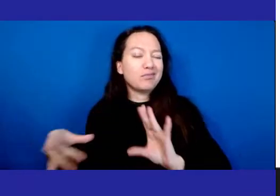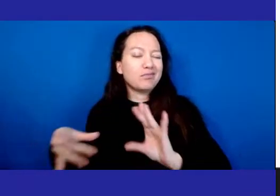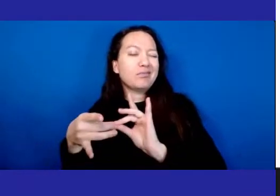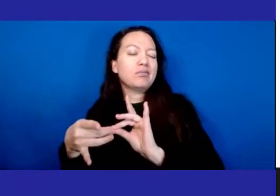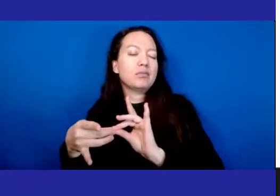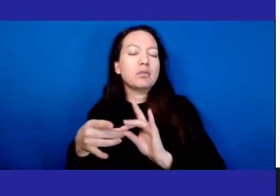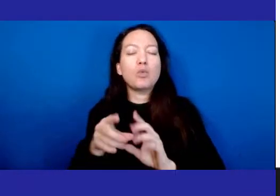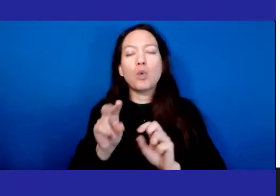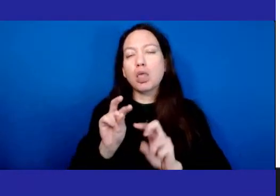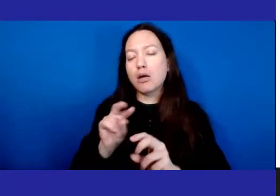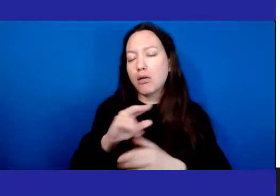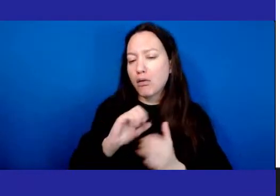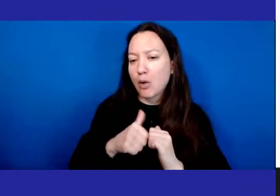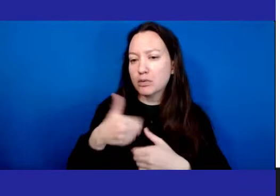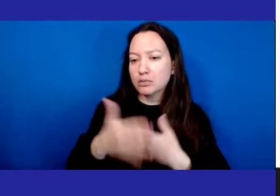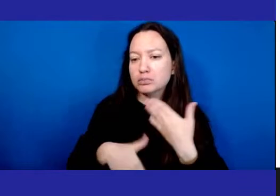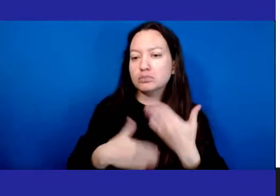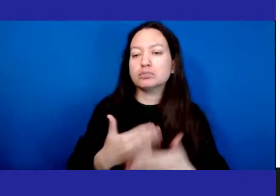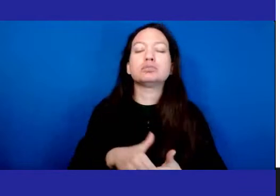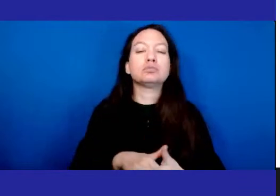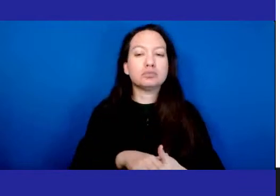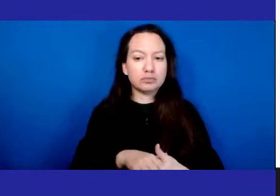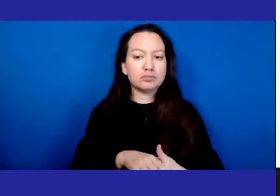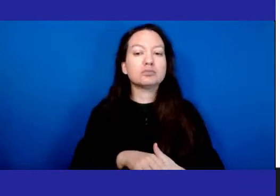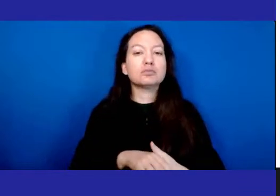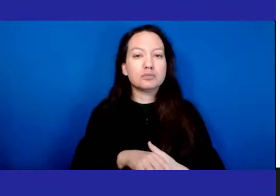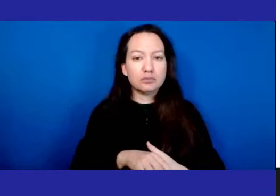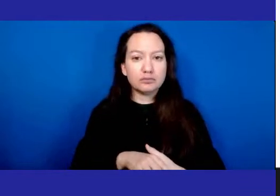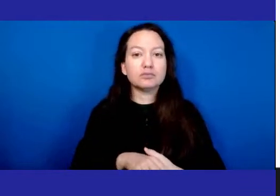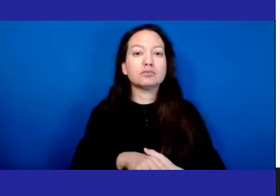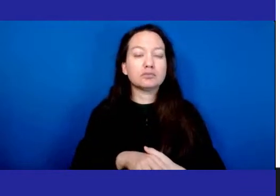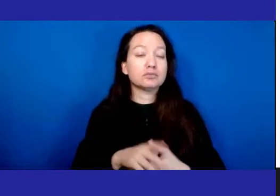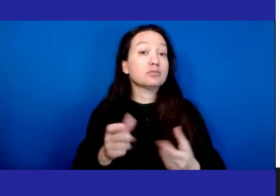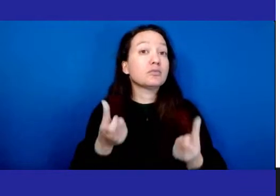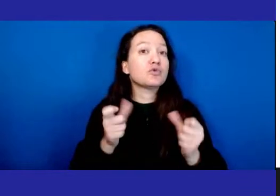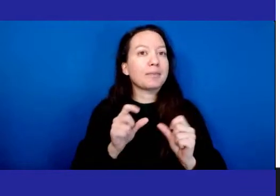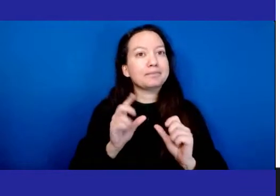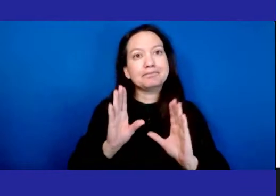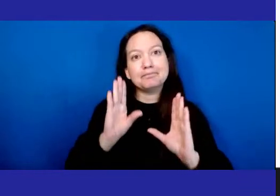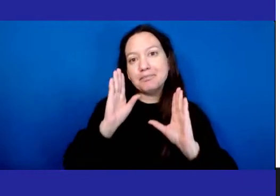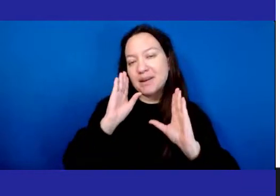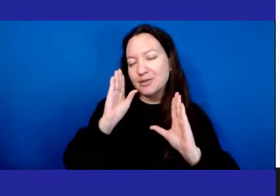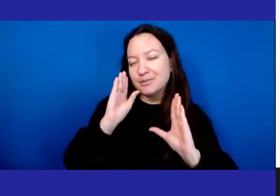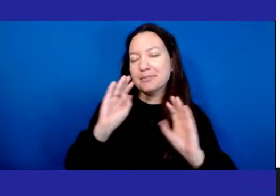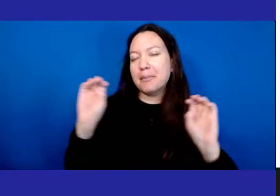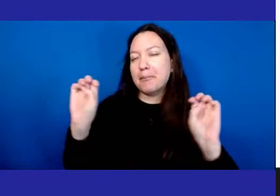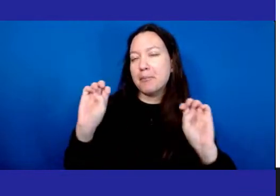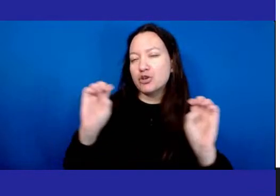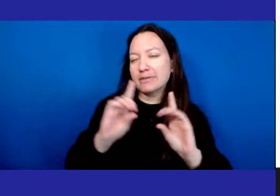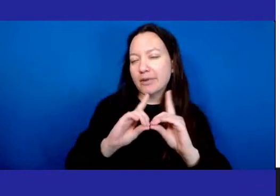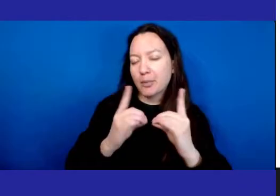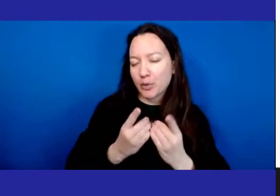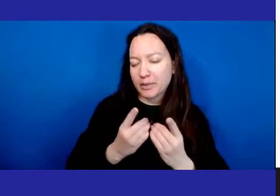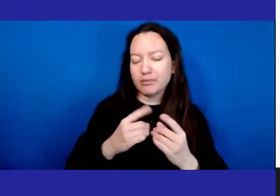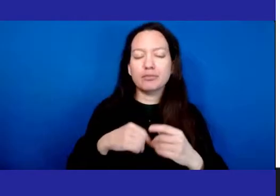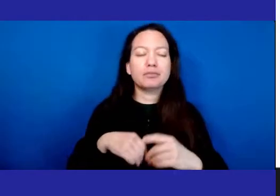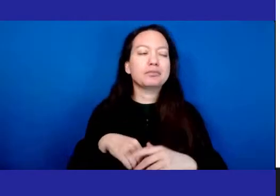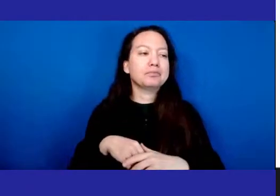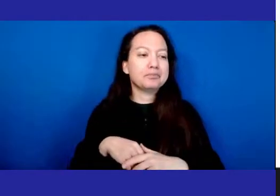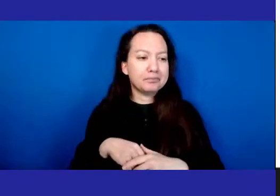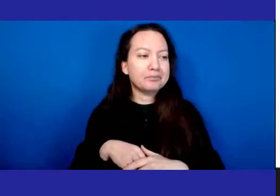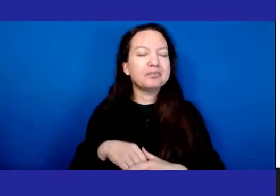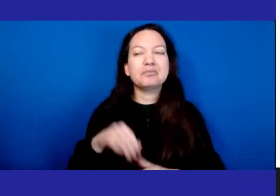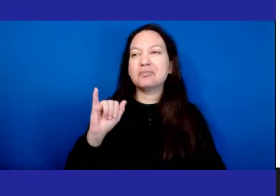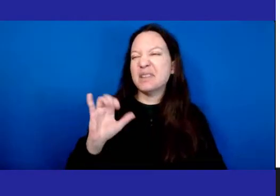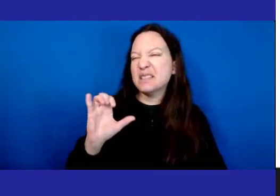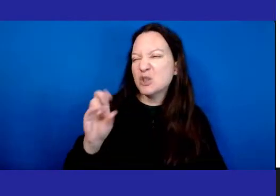toward doing that. But we have tried to pay special attention to our emergency departments and like the